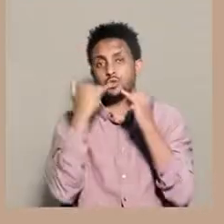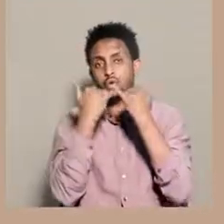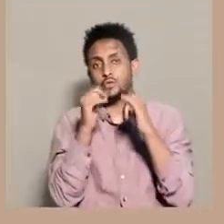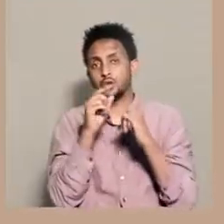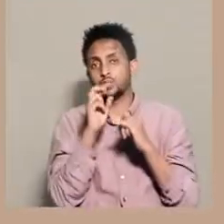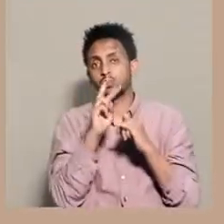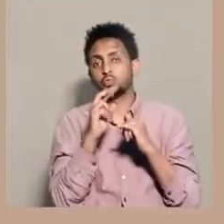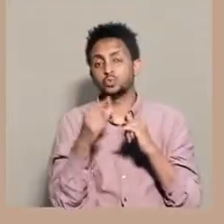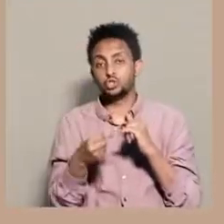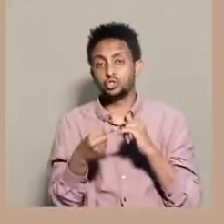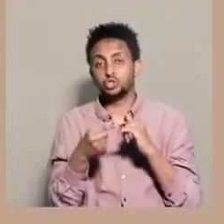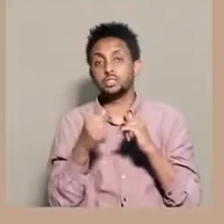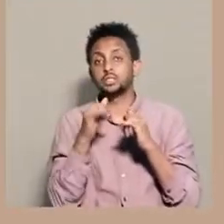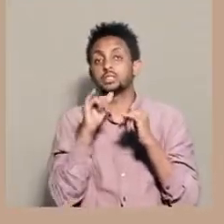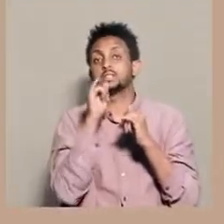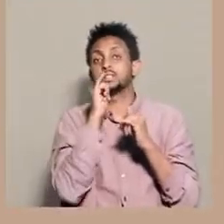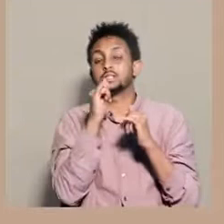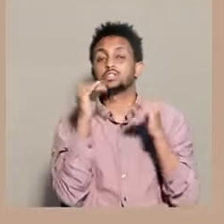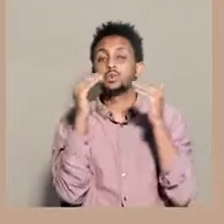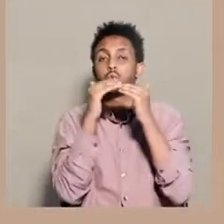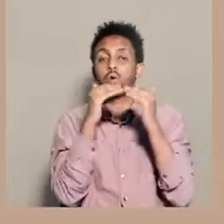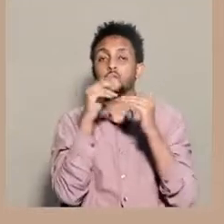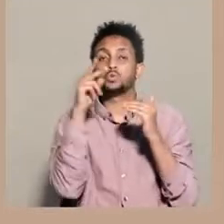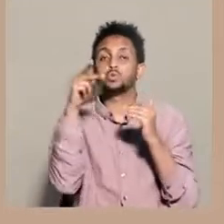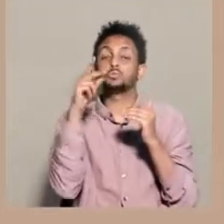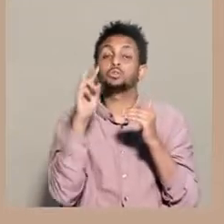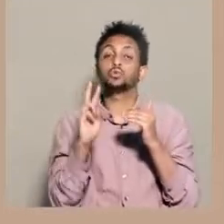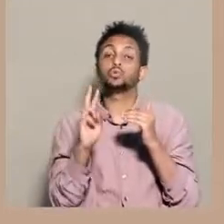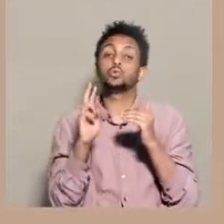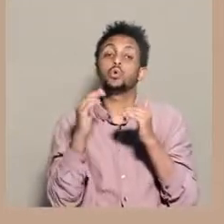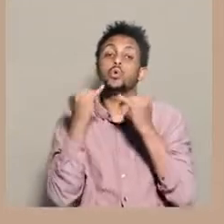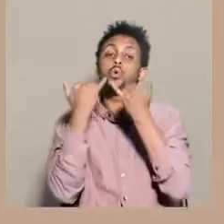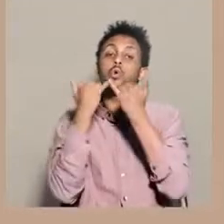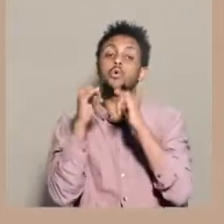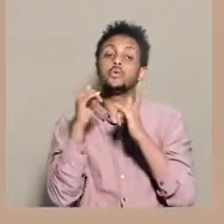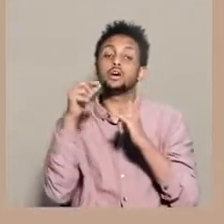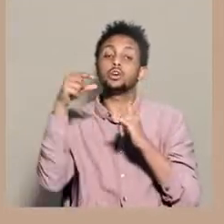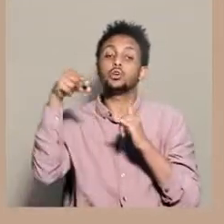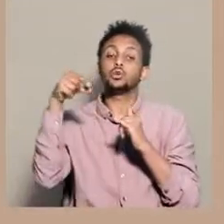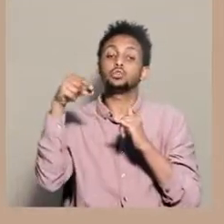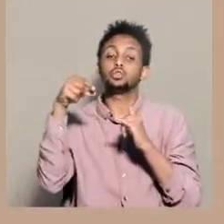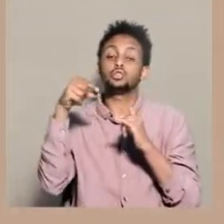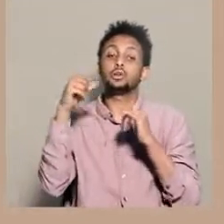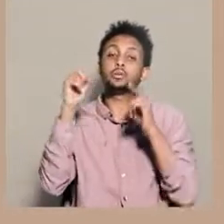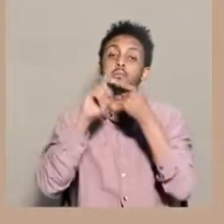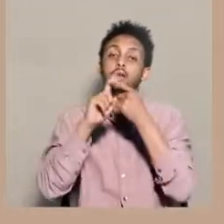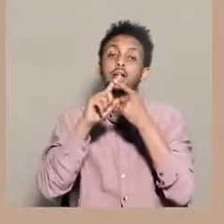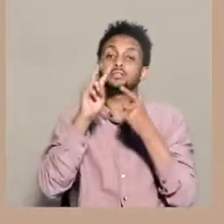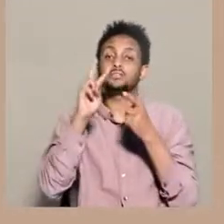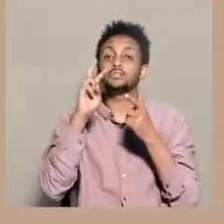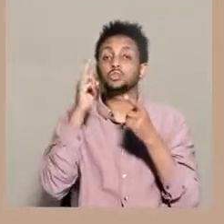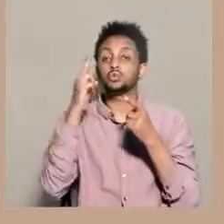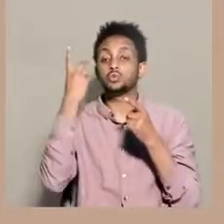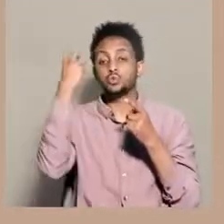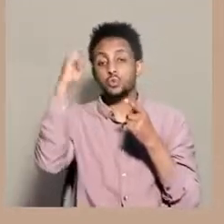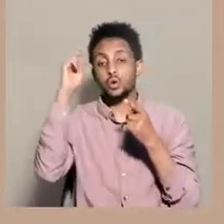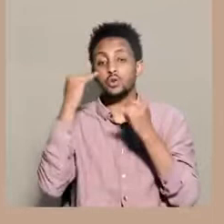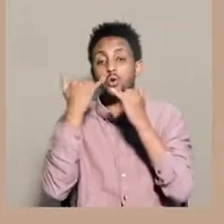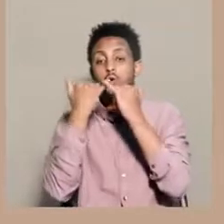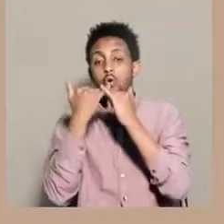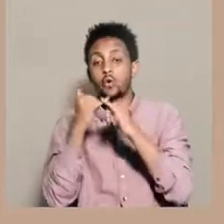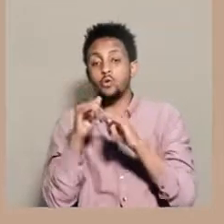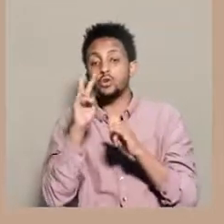over 2g is equals to P2 over rho g plus V2 squared